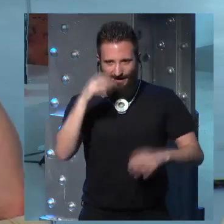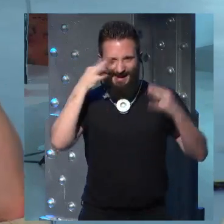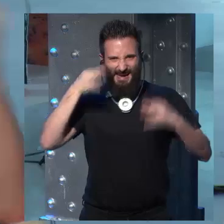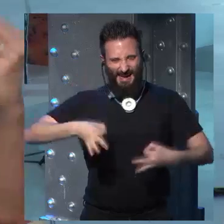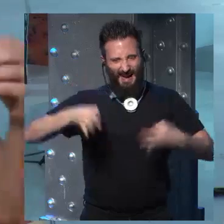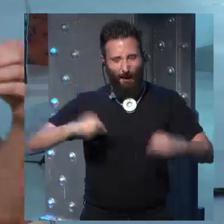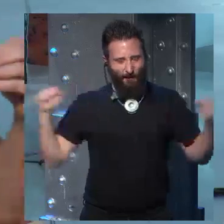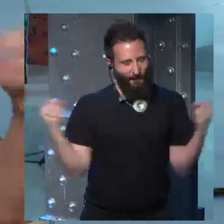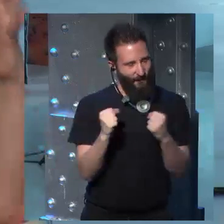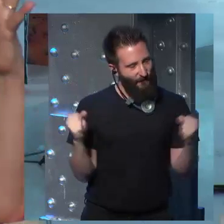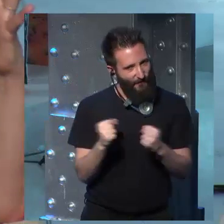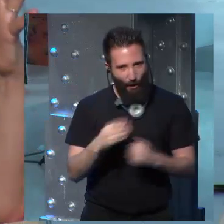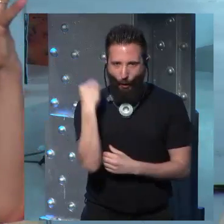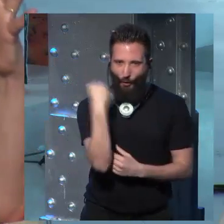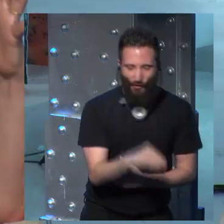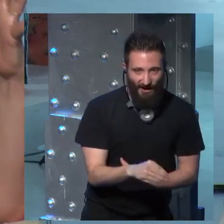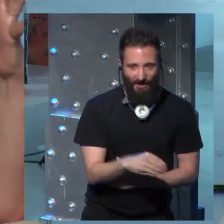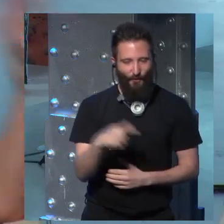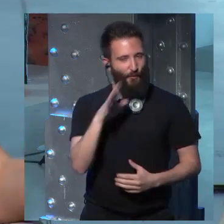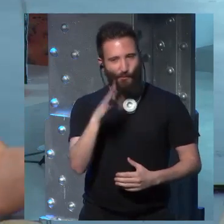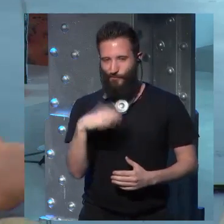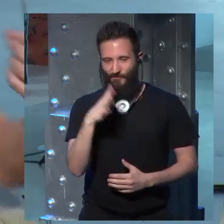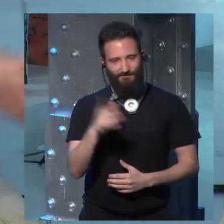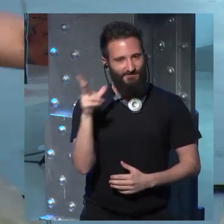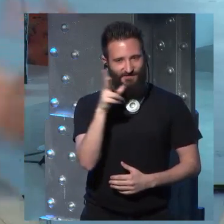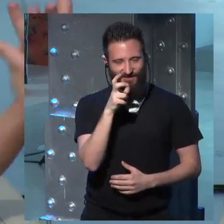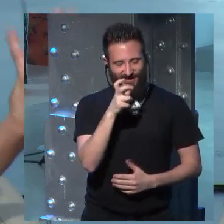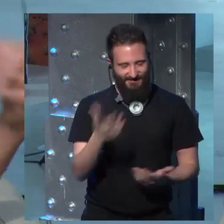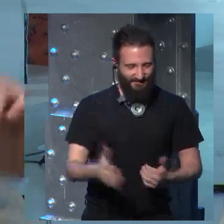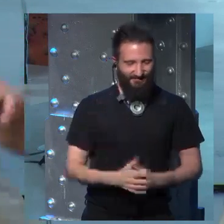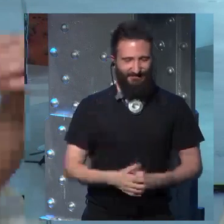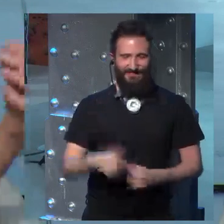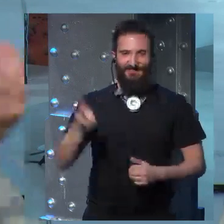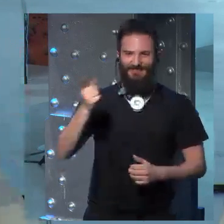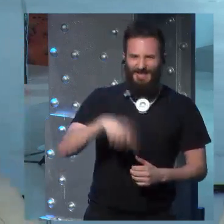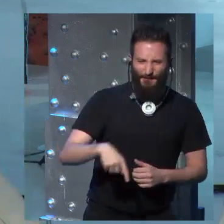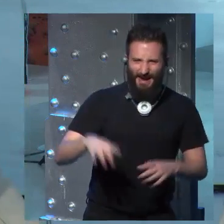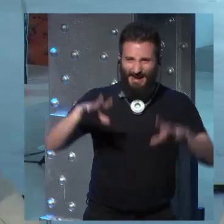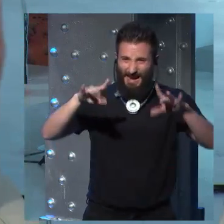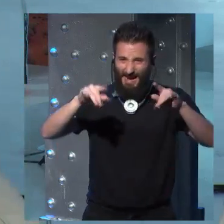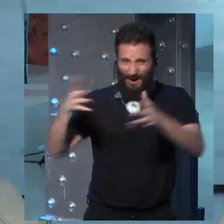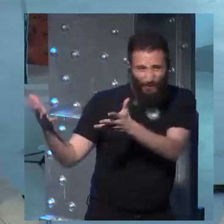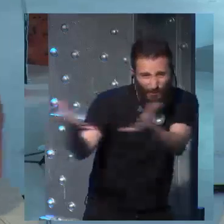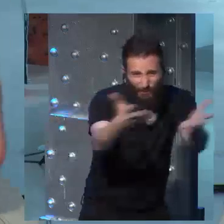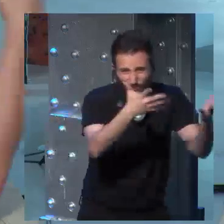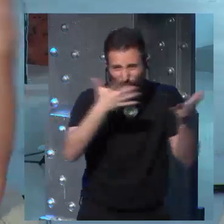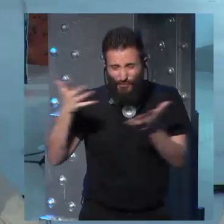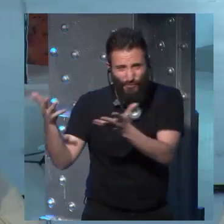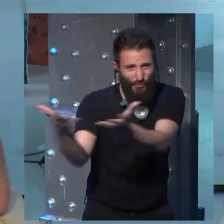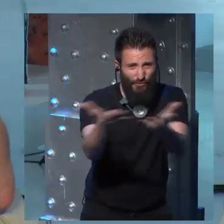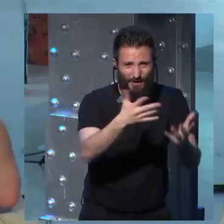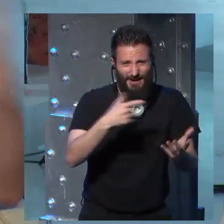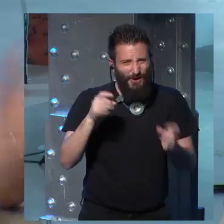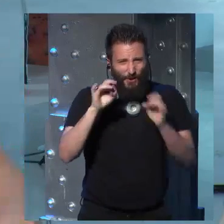was bitter cold and a sandstorm that are like millions of micro blades hitting you in